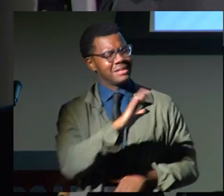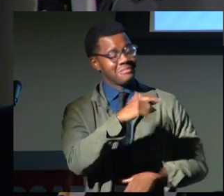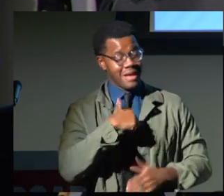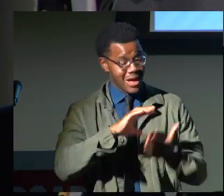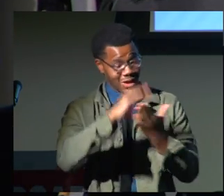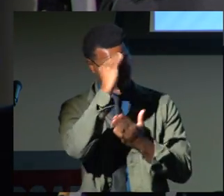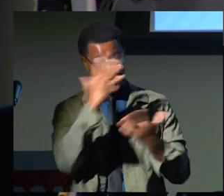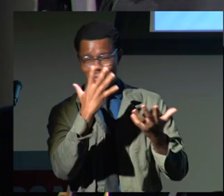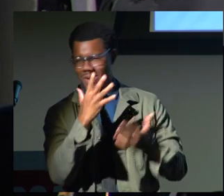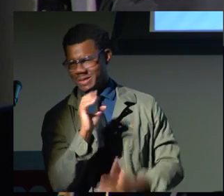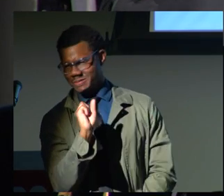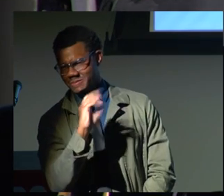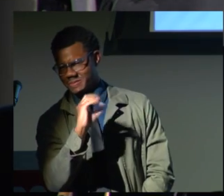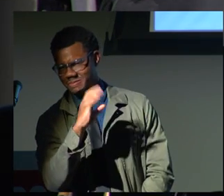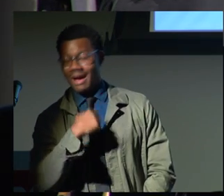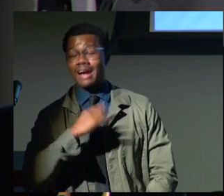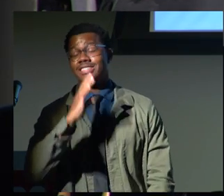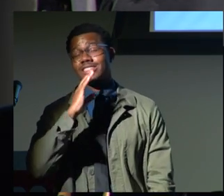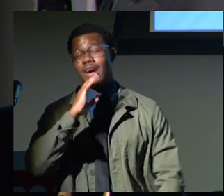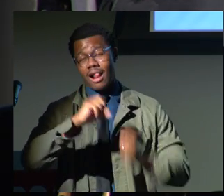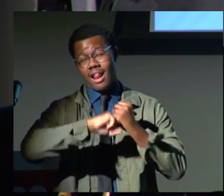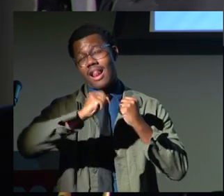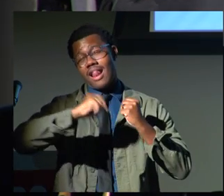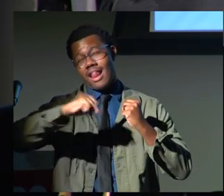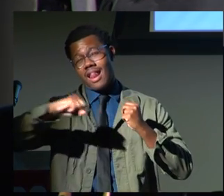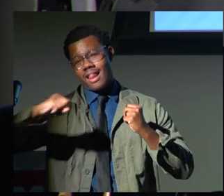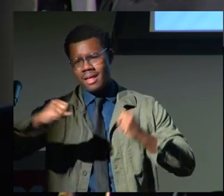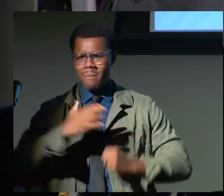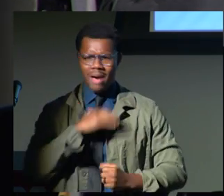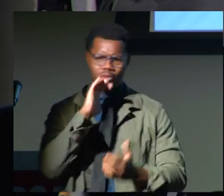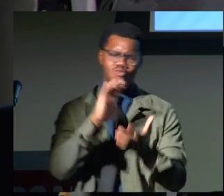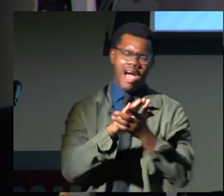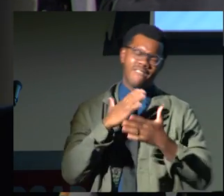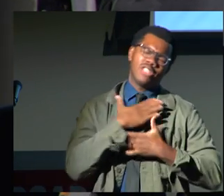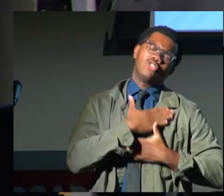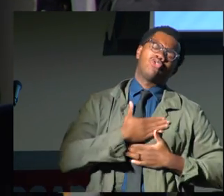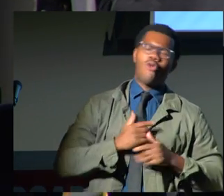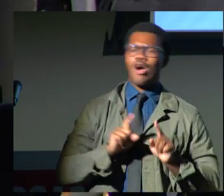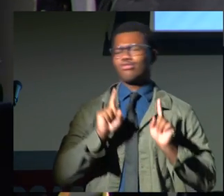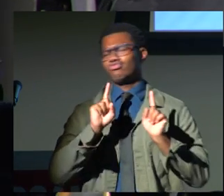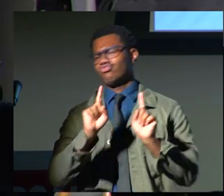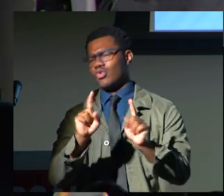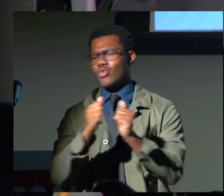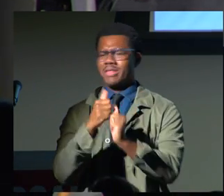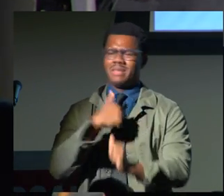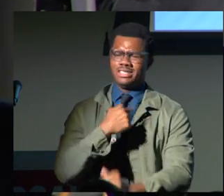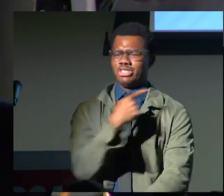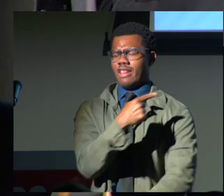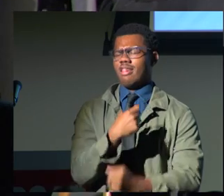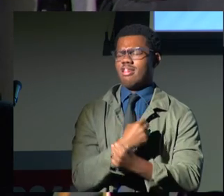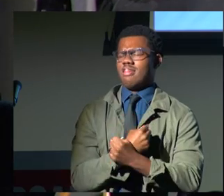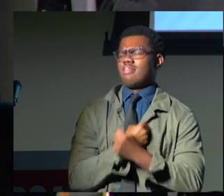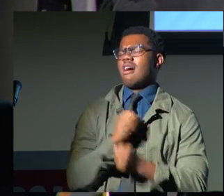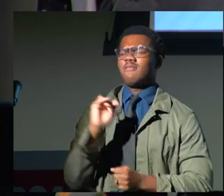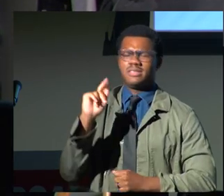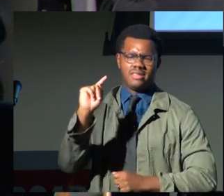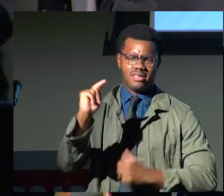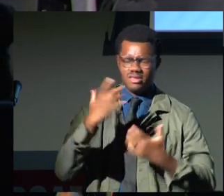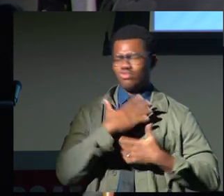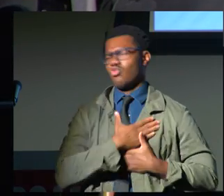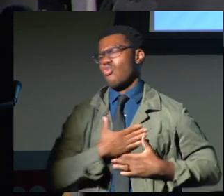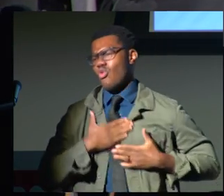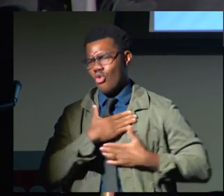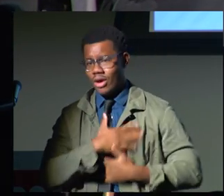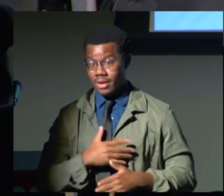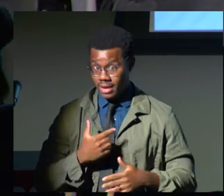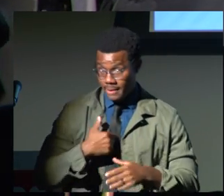this. And I talk her head off. My wife enjoys spending time with me, though. She loves it. she enjoys it. But hold on, I've got